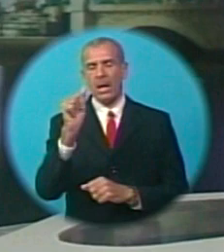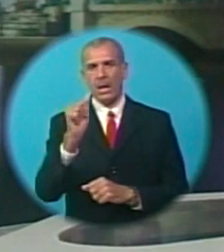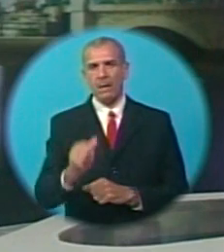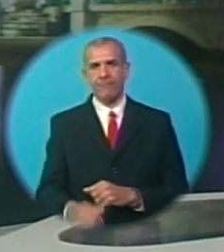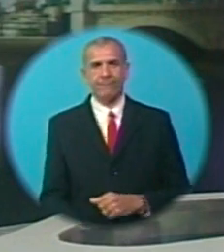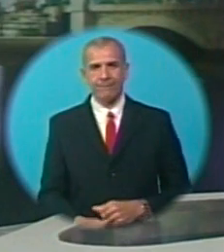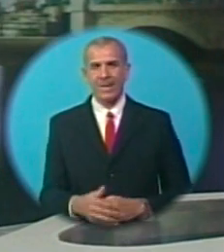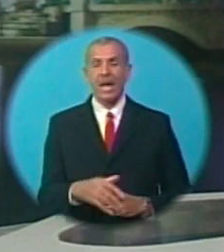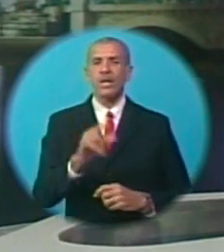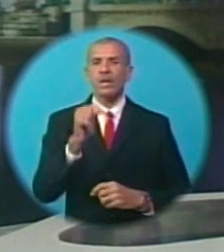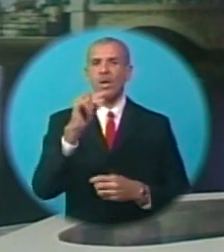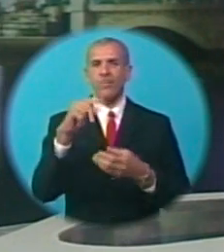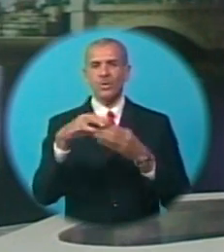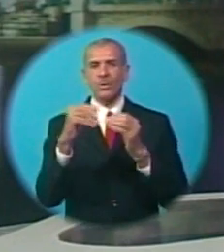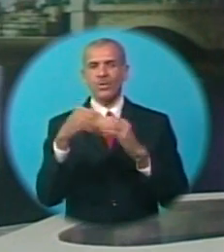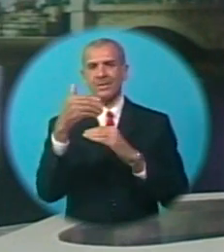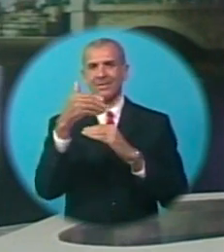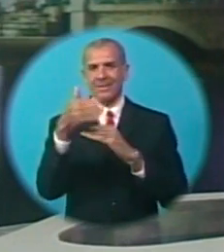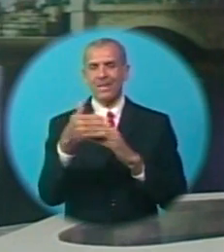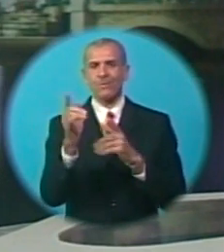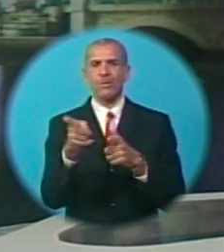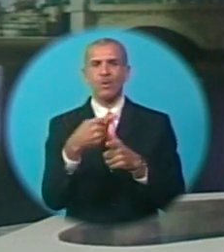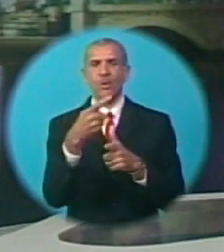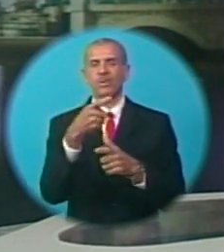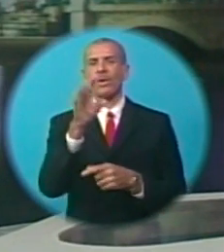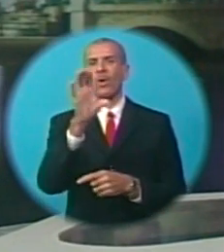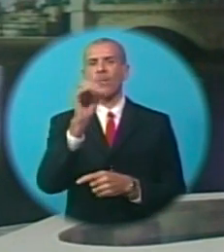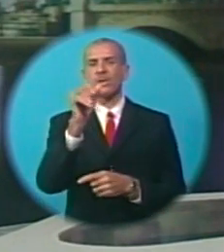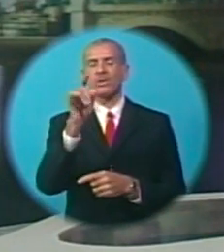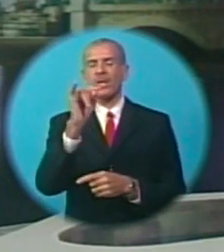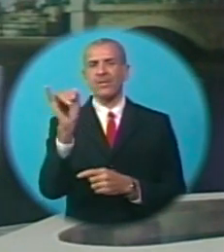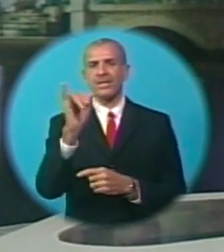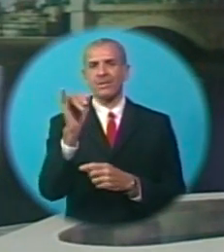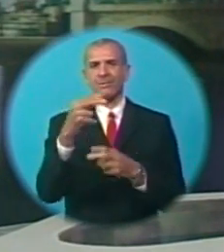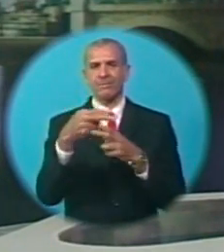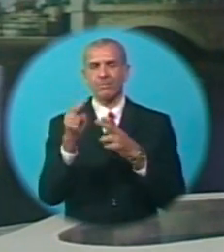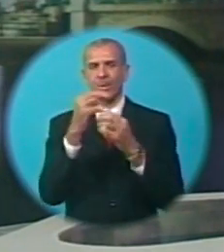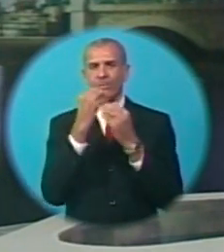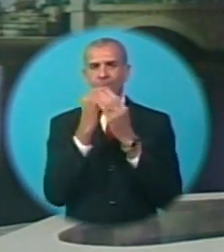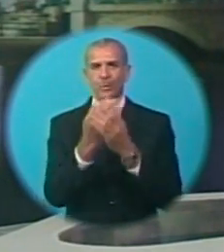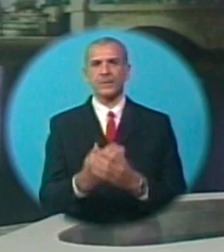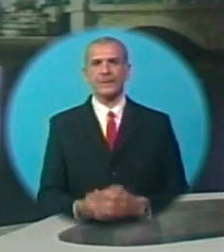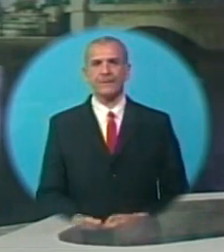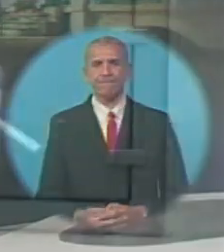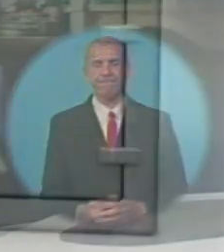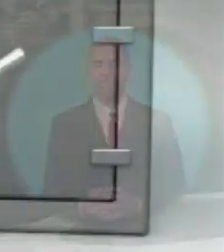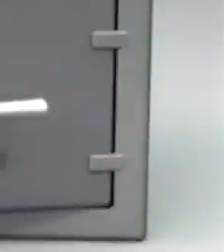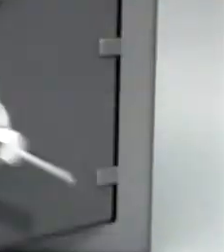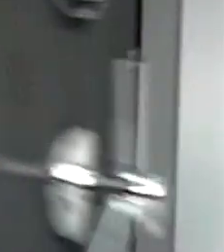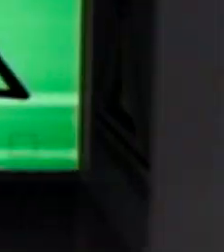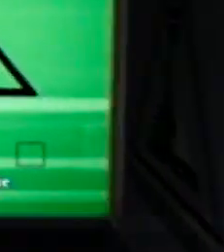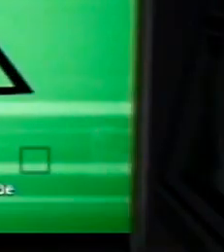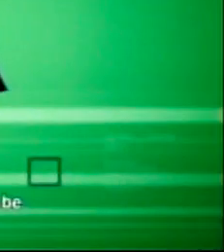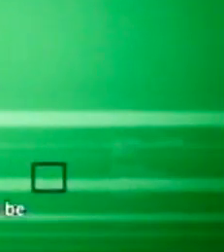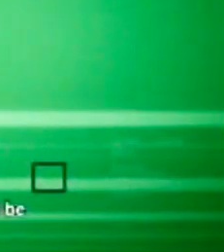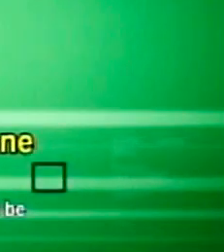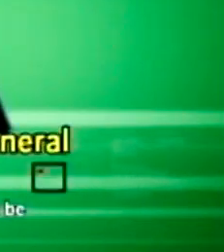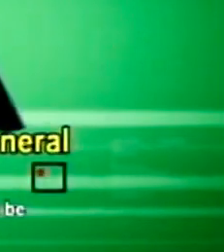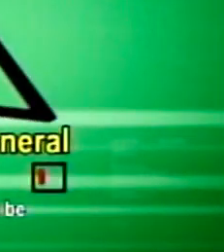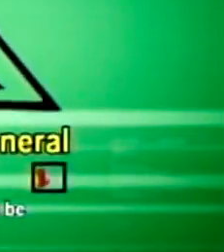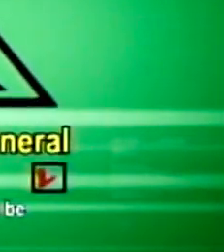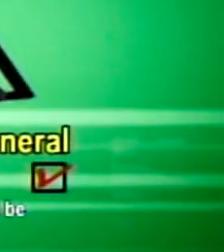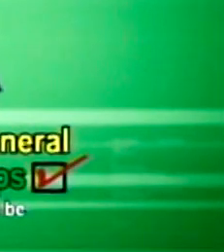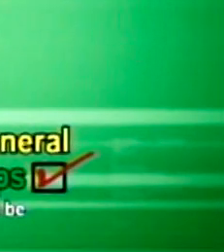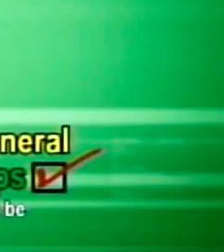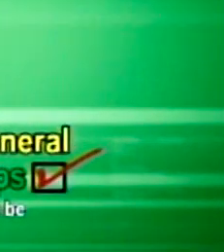day's top stories, but first, here is a tip from Cooperators General Insurance. This tip of the day is brought to you by